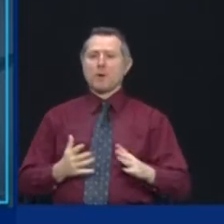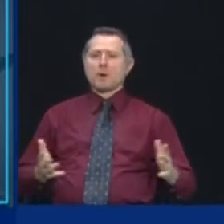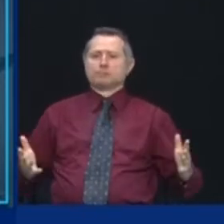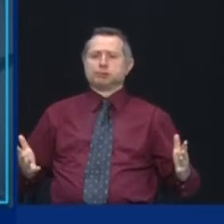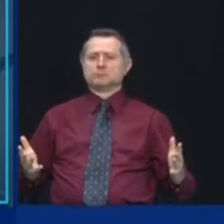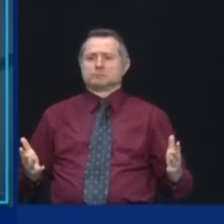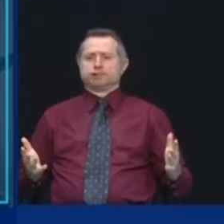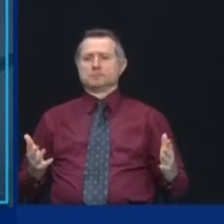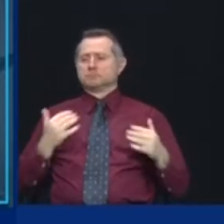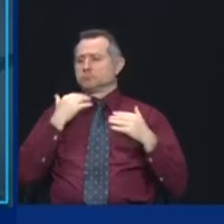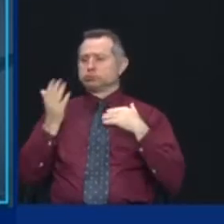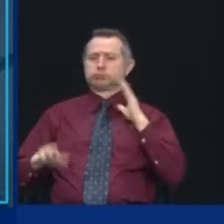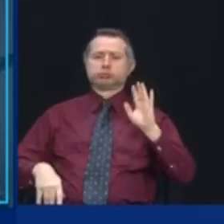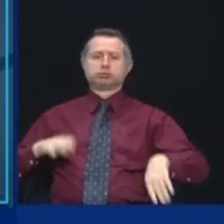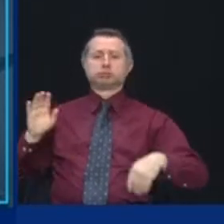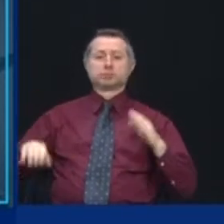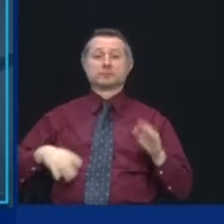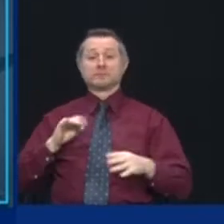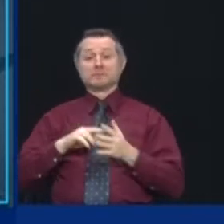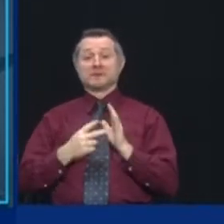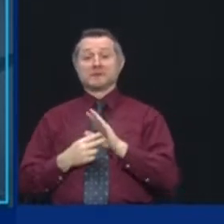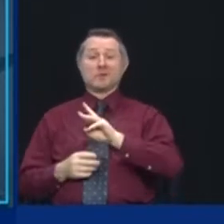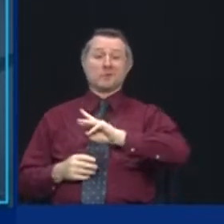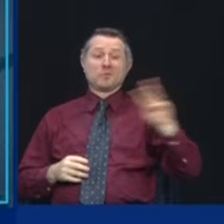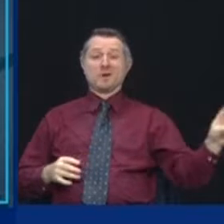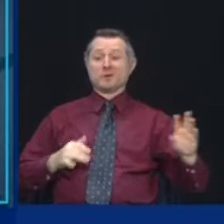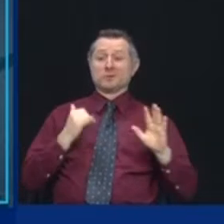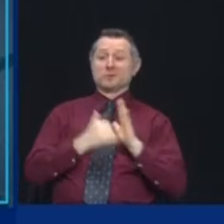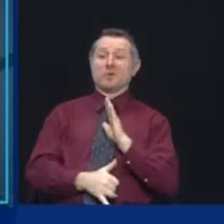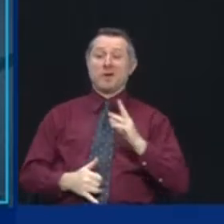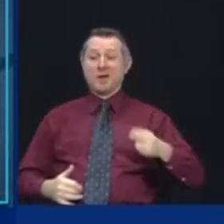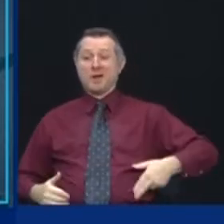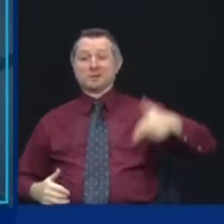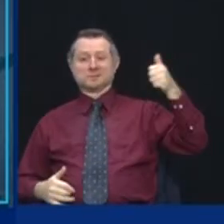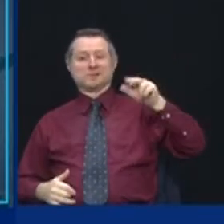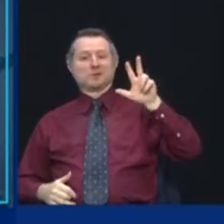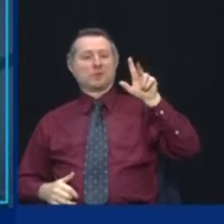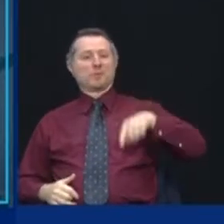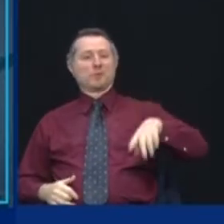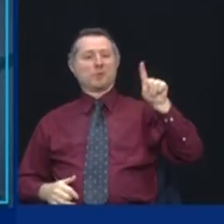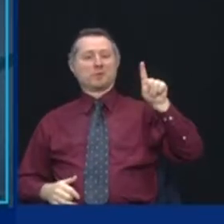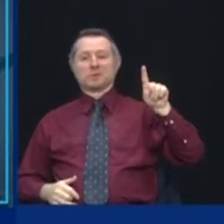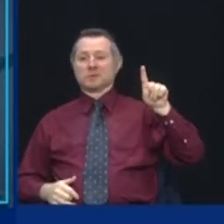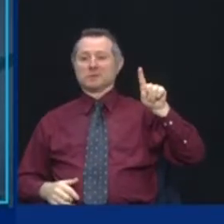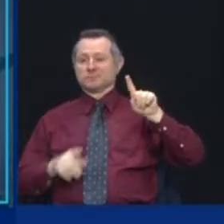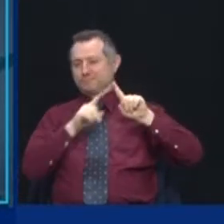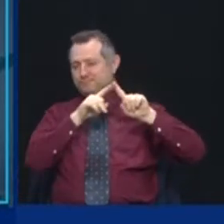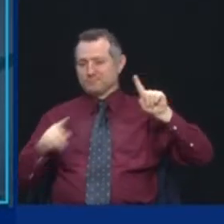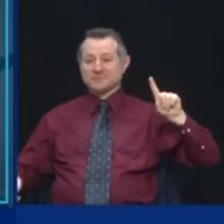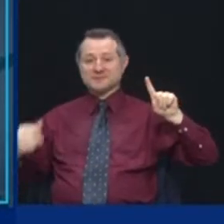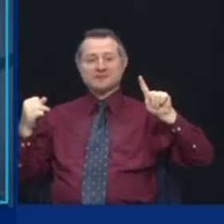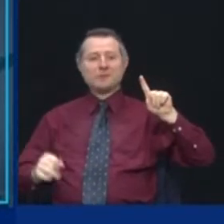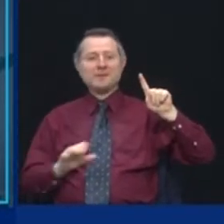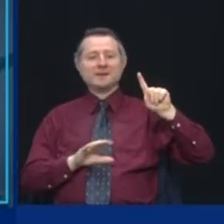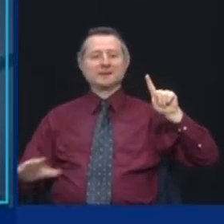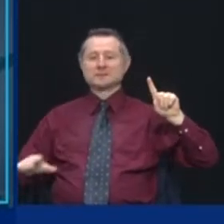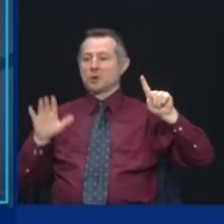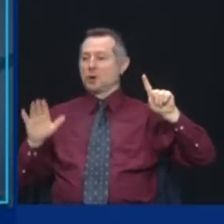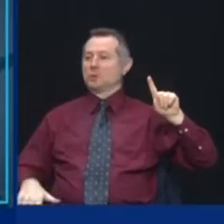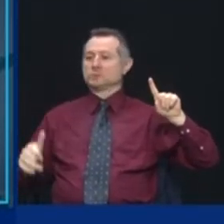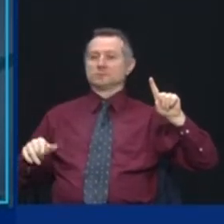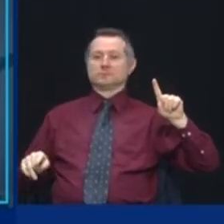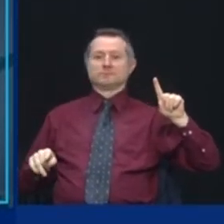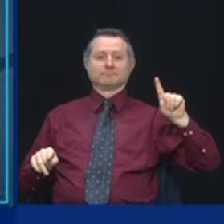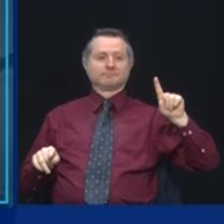you go from a high, Western New York, 3.1. You go to a low in the southern tier,